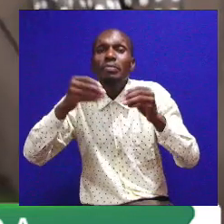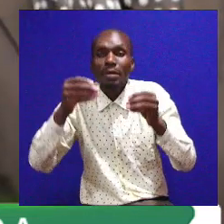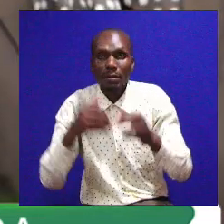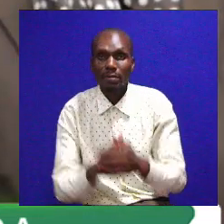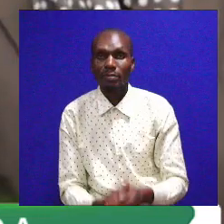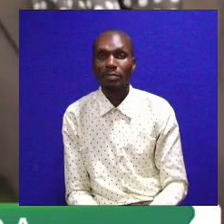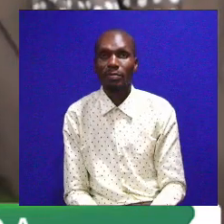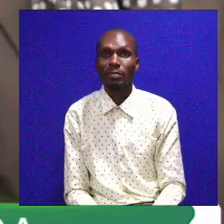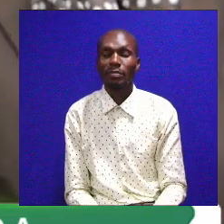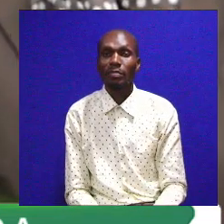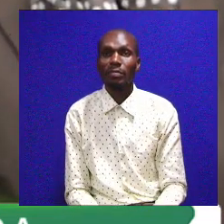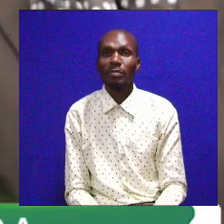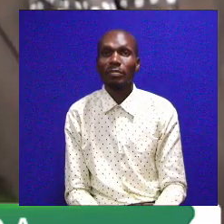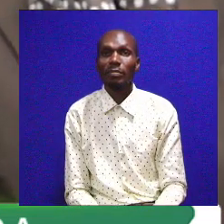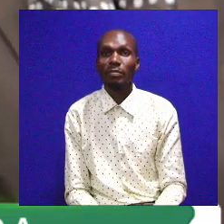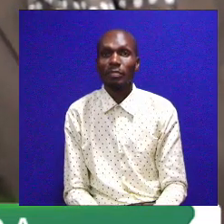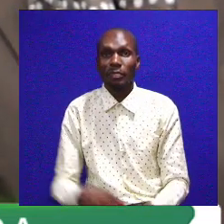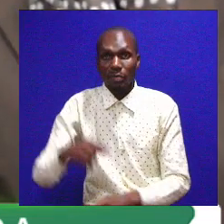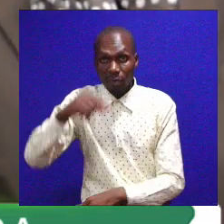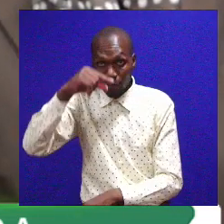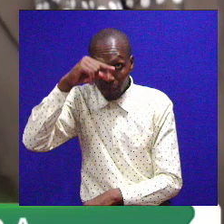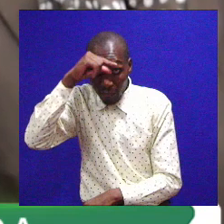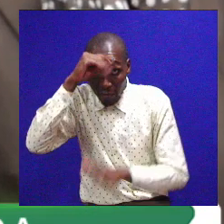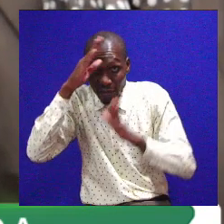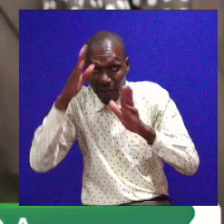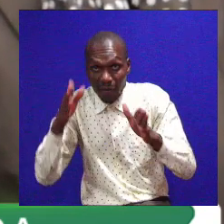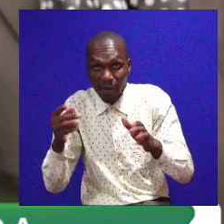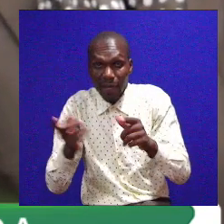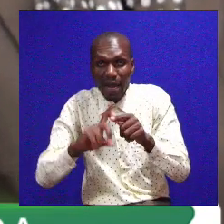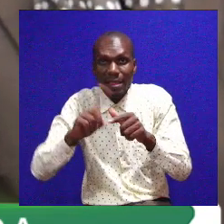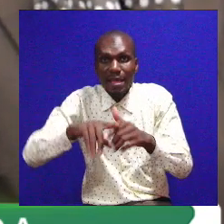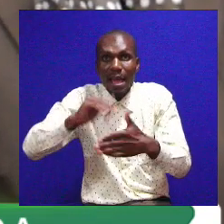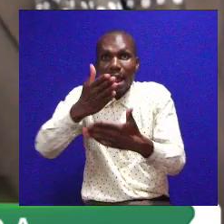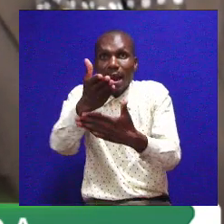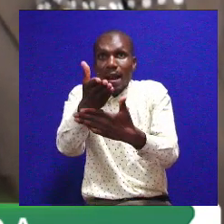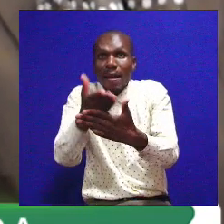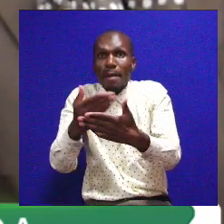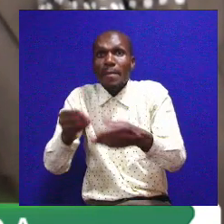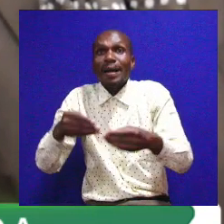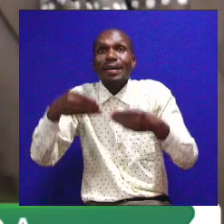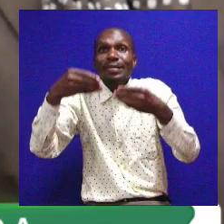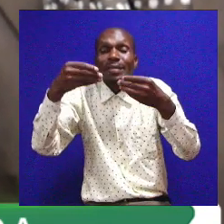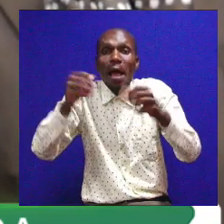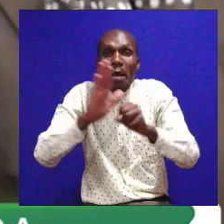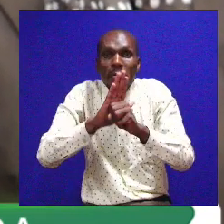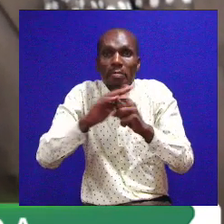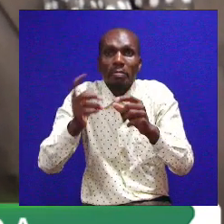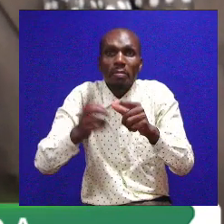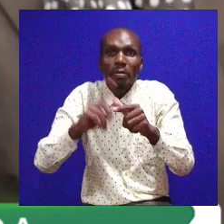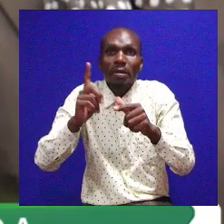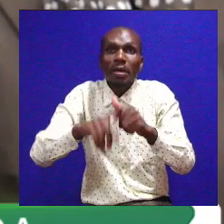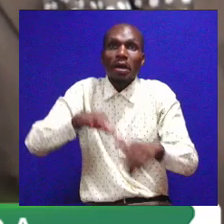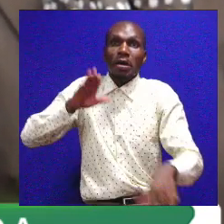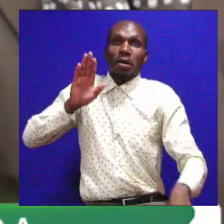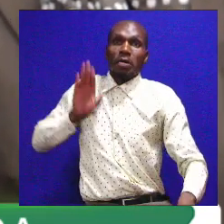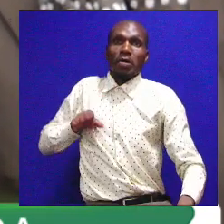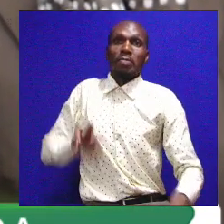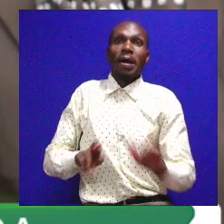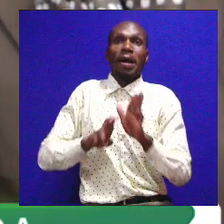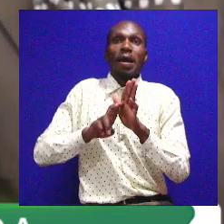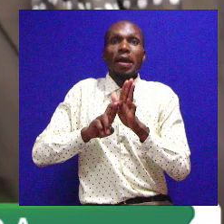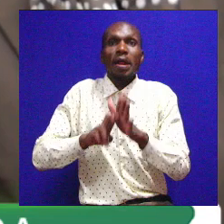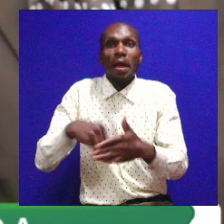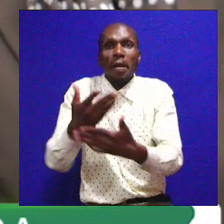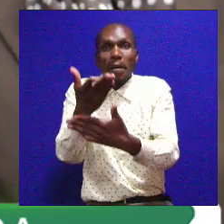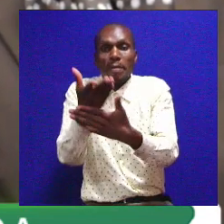have the governor's scholarship, we have the basari from the CDF, we have basaries from the woman representative, and